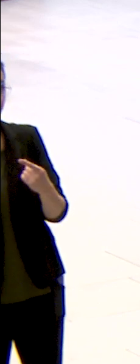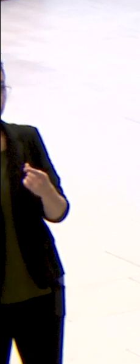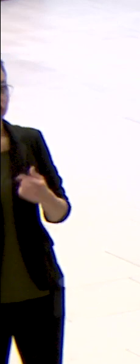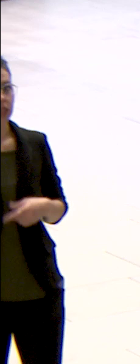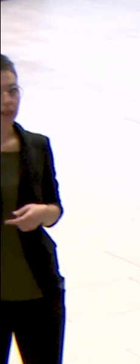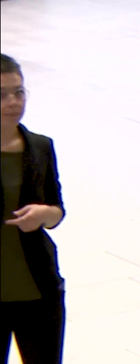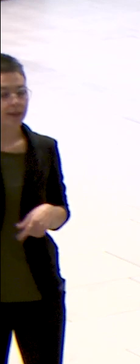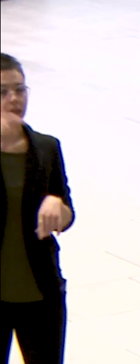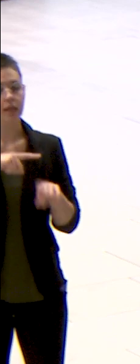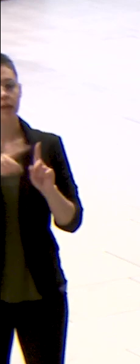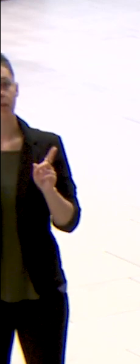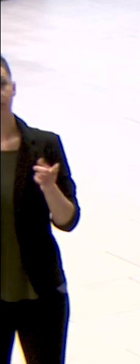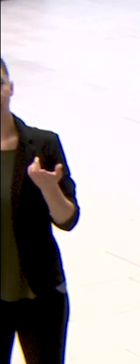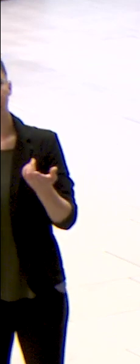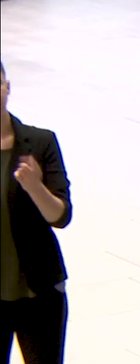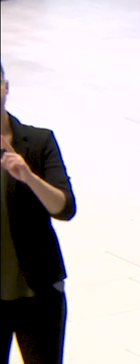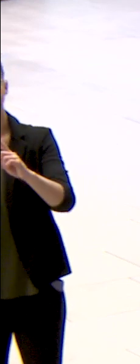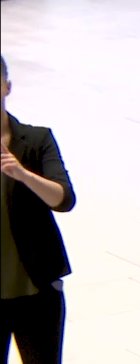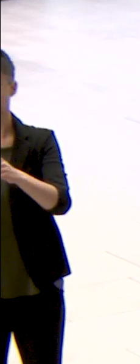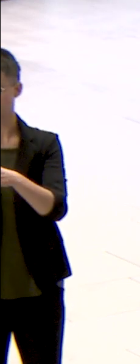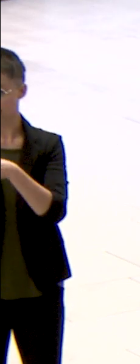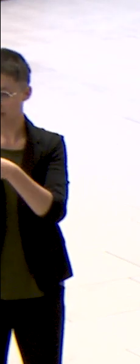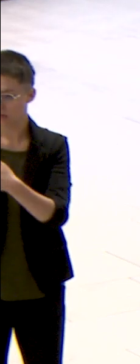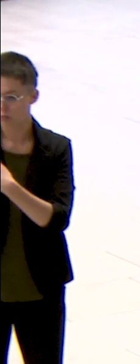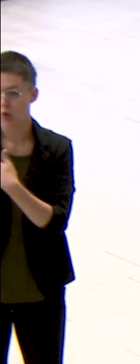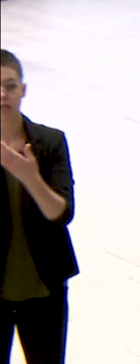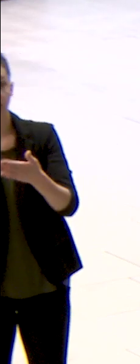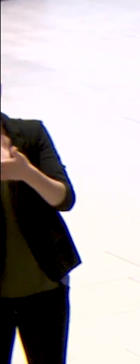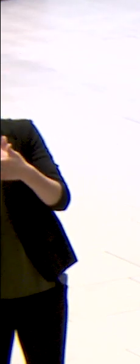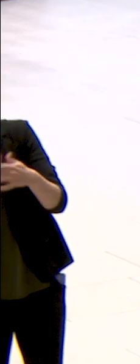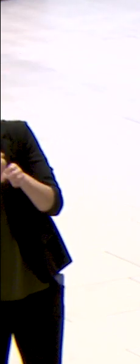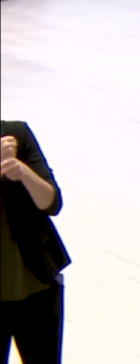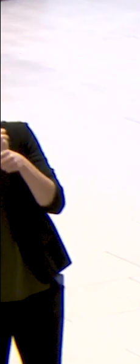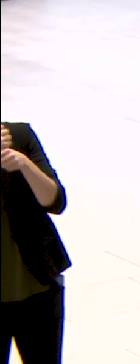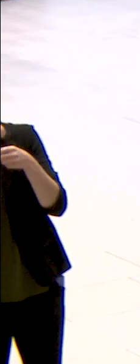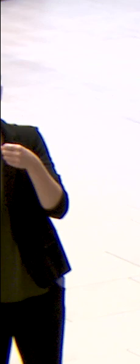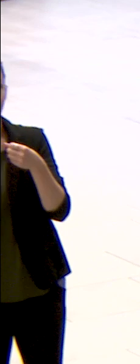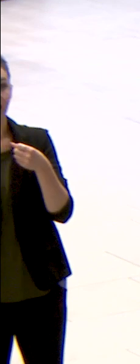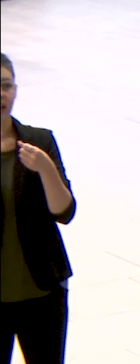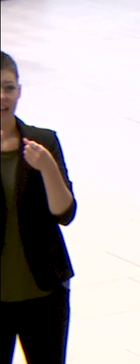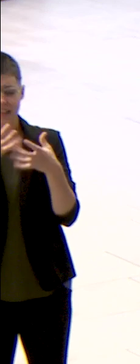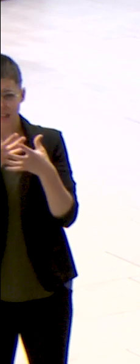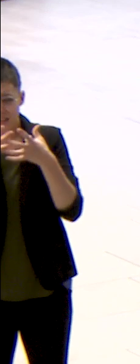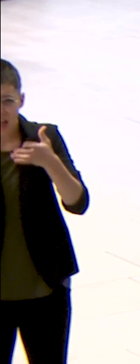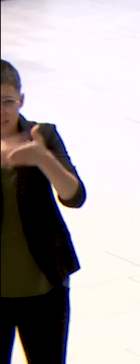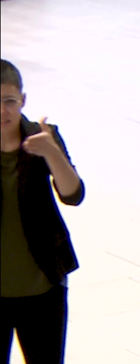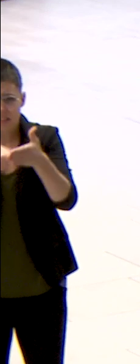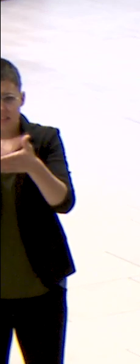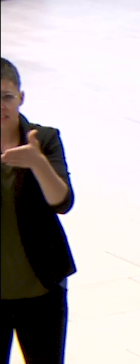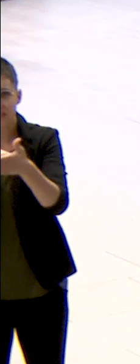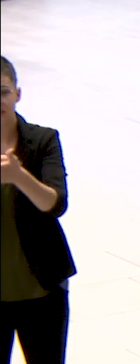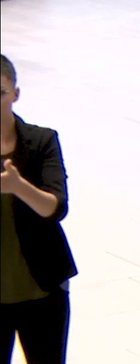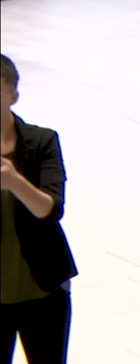but the idea that, you know, these Latino projects and movies that are getting made, like In the Heights, got criticism because, you know, it wasn't diverse enough.